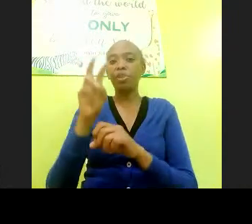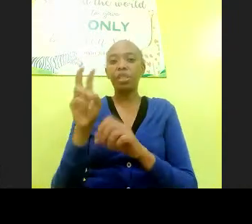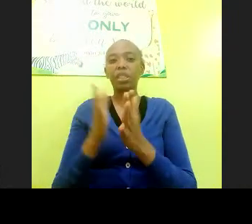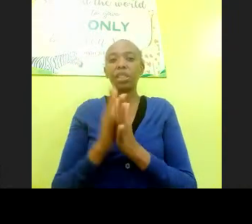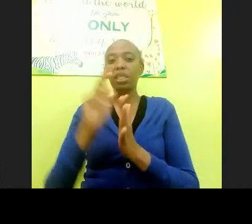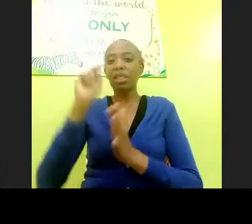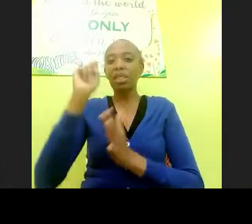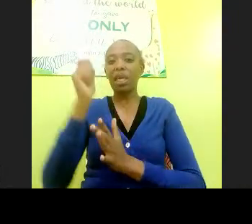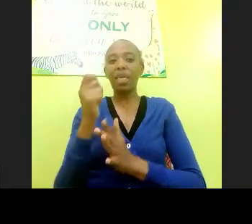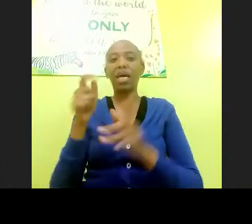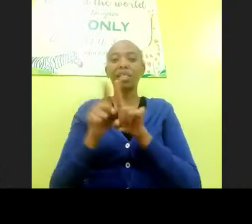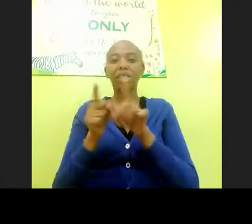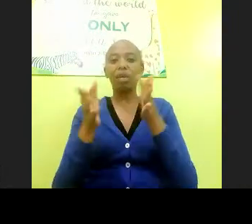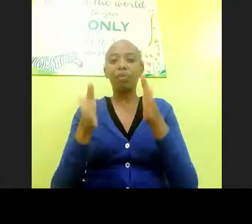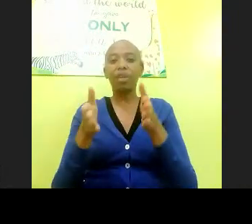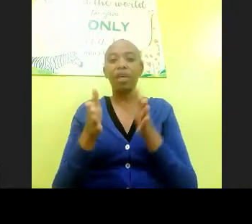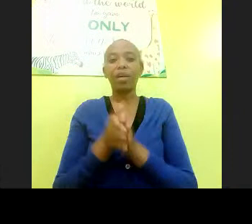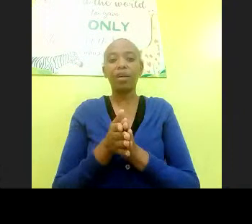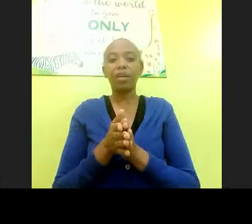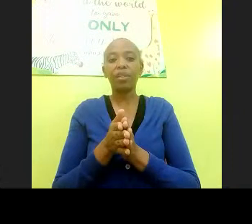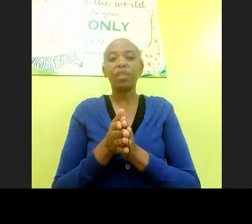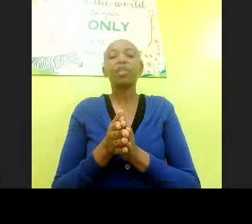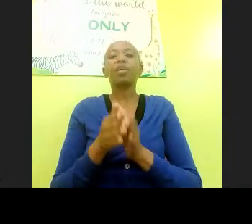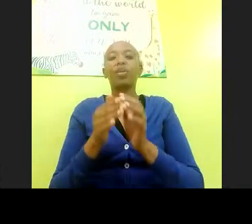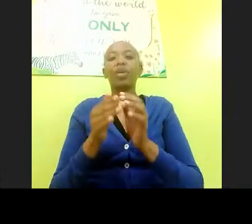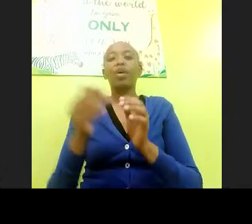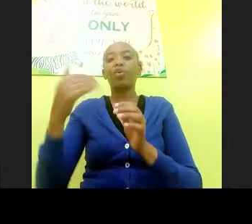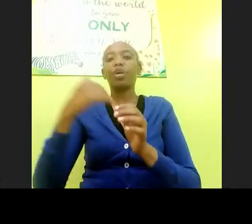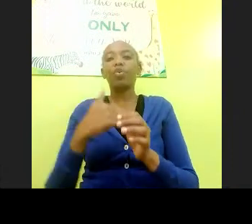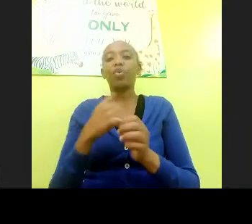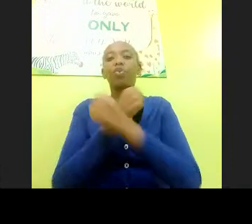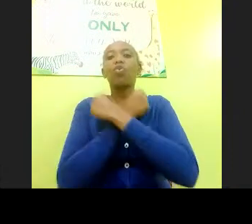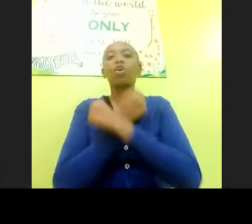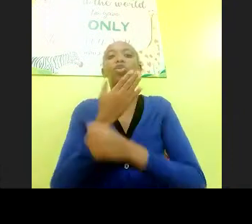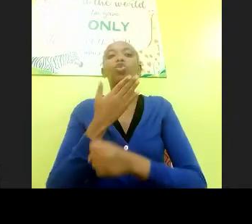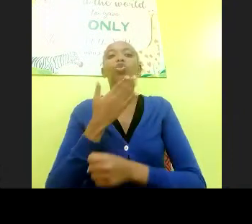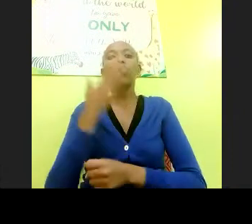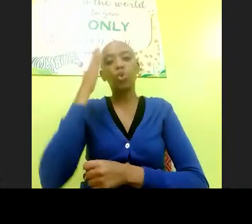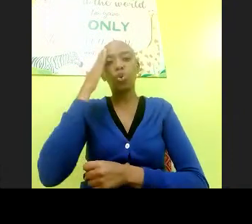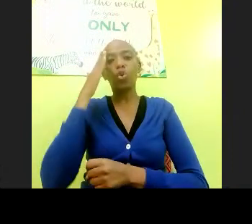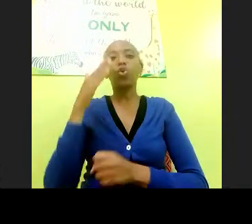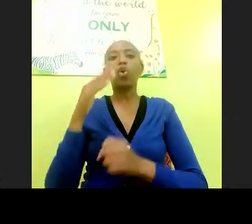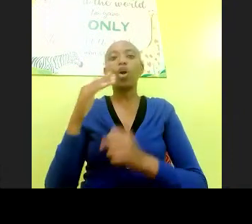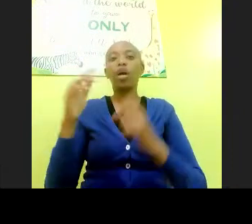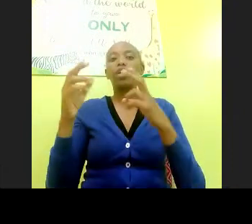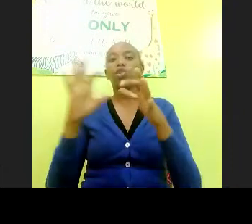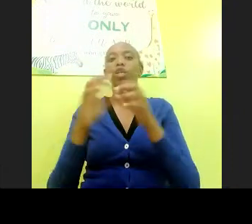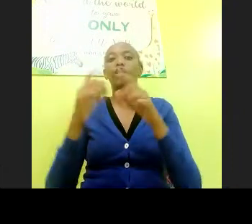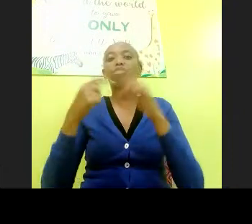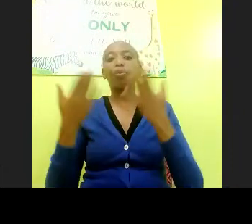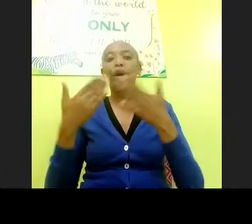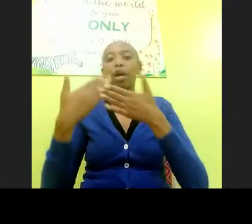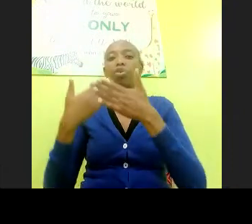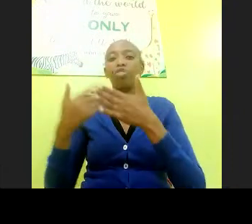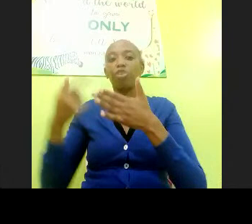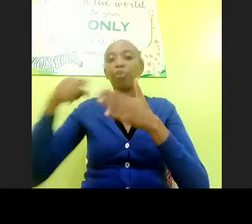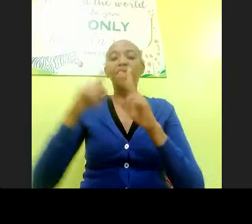the room. Keep them coming. We'd love to know where you're joining us from before we start today's